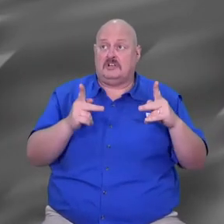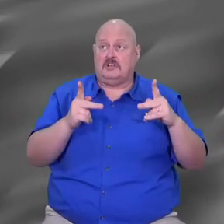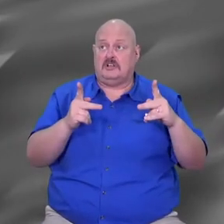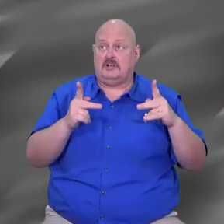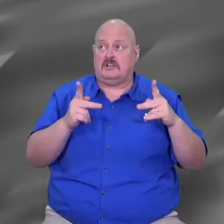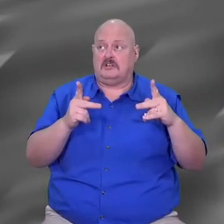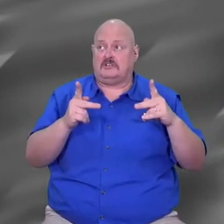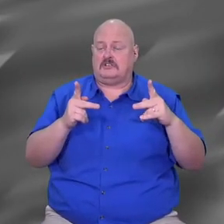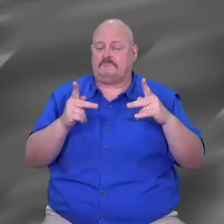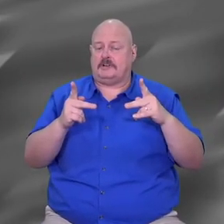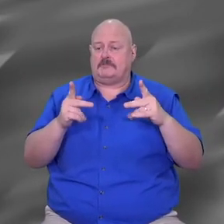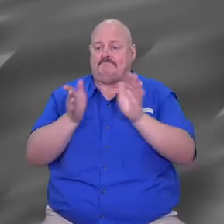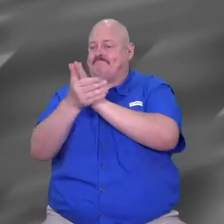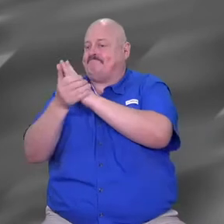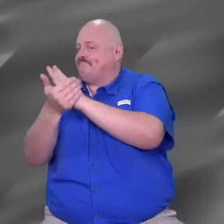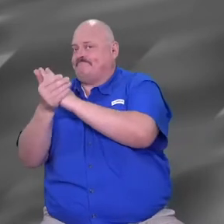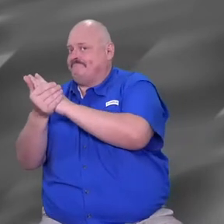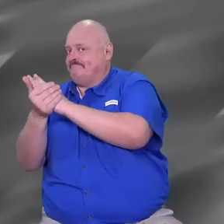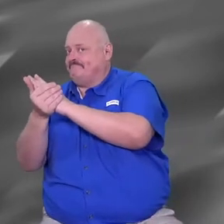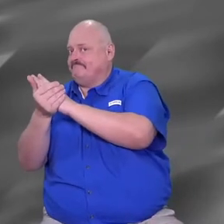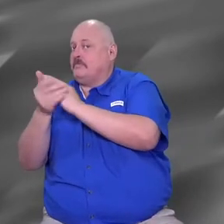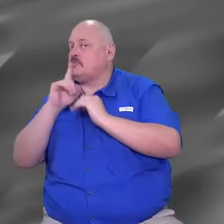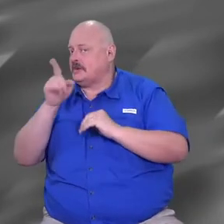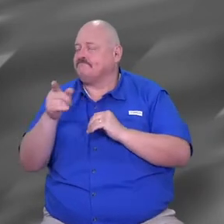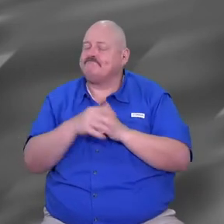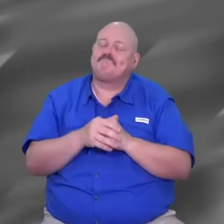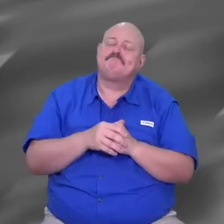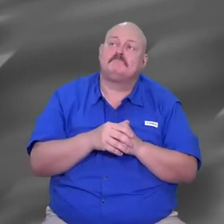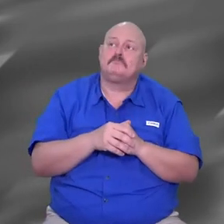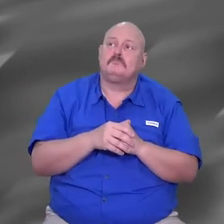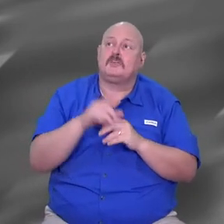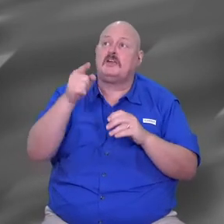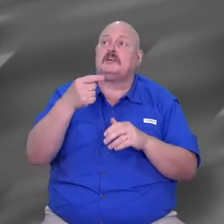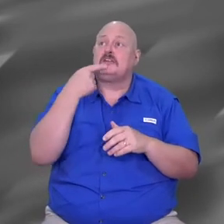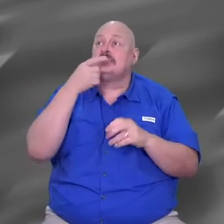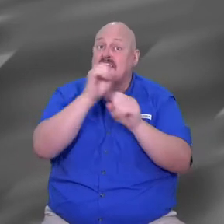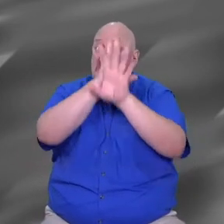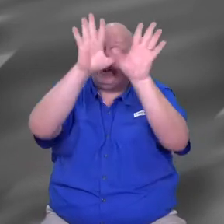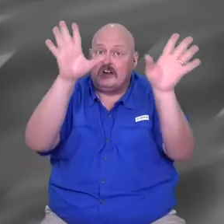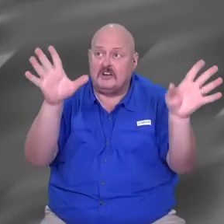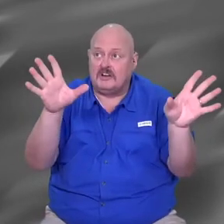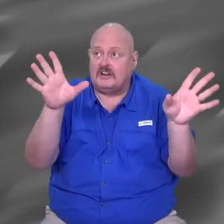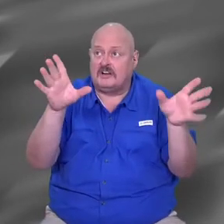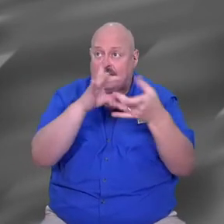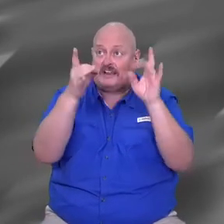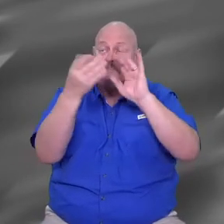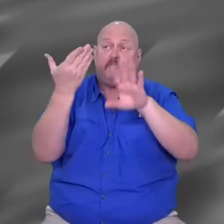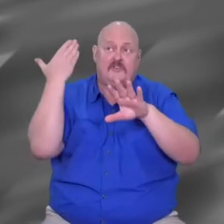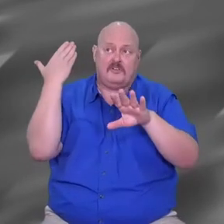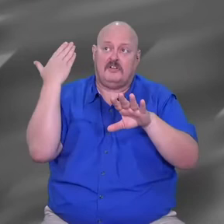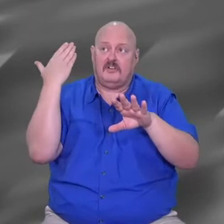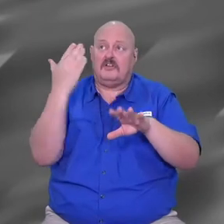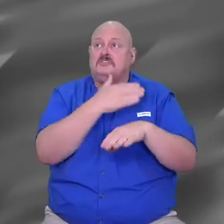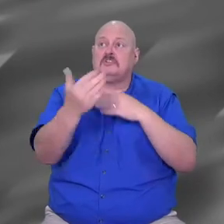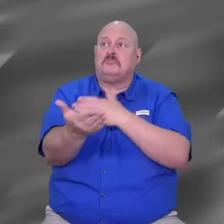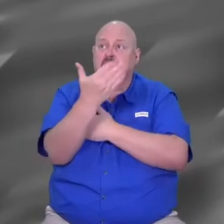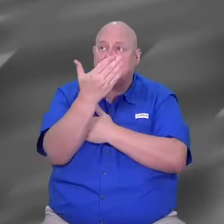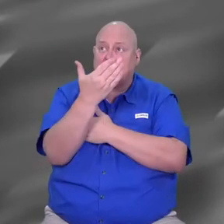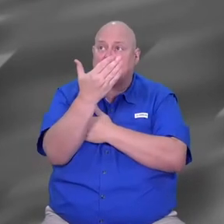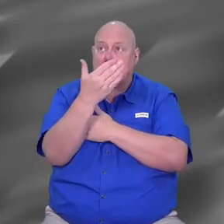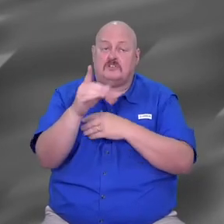had no business being with, doing things they had no business doing. Let me say it a little more clearly. I've made this statement before, even on a Sunday morning, and